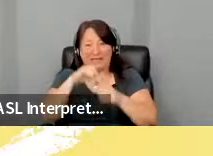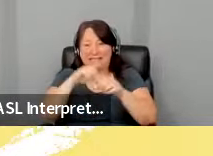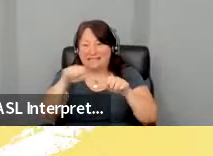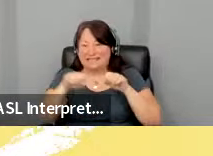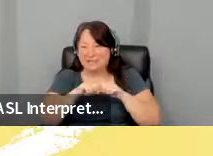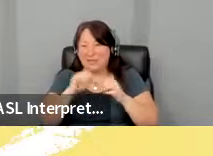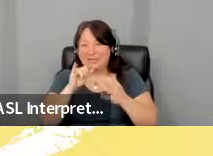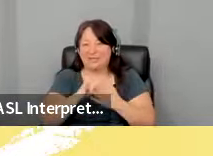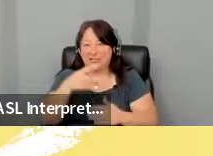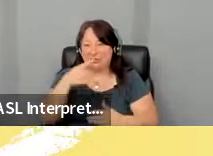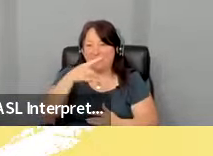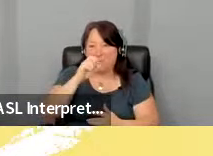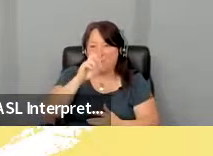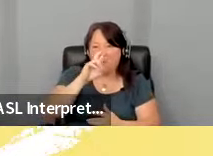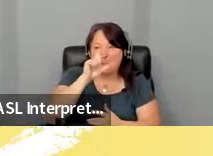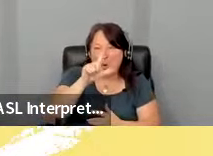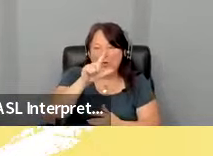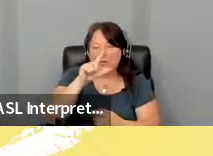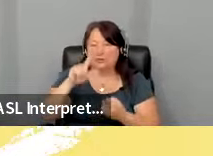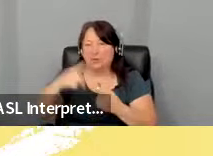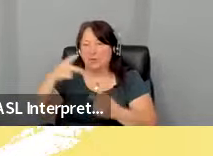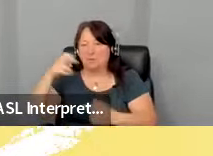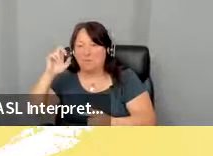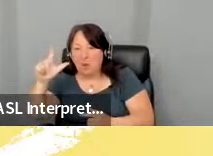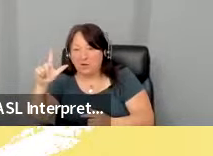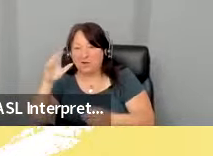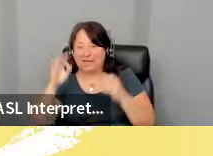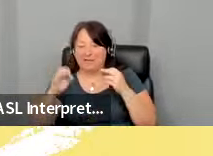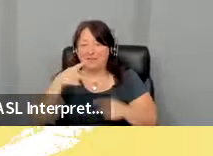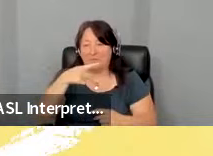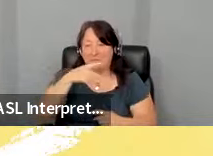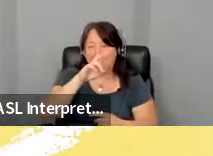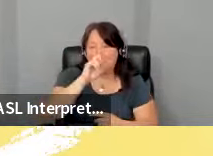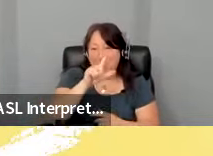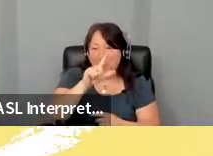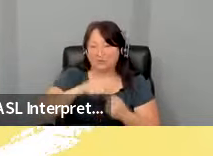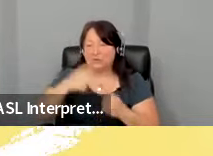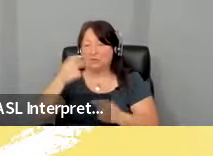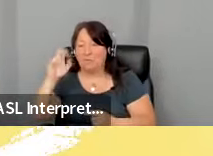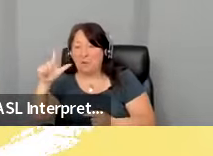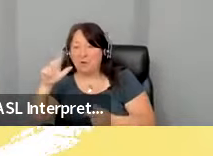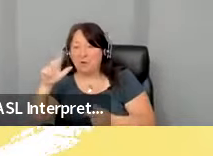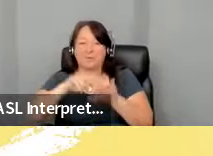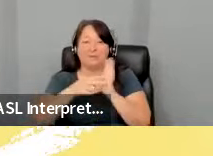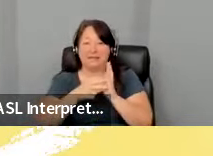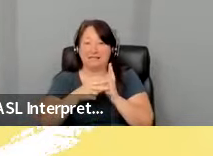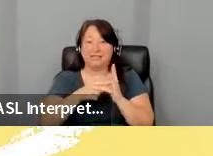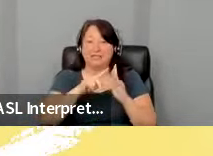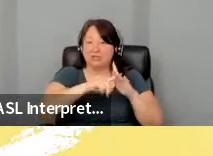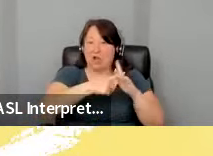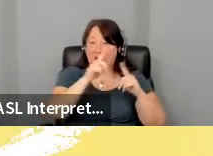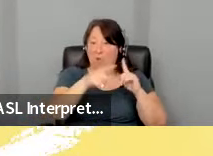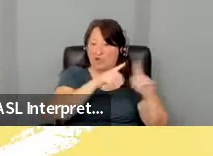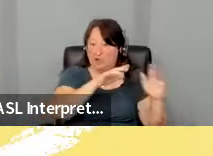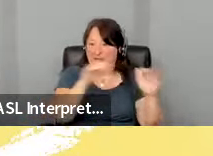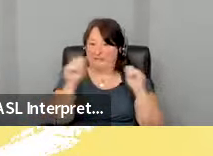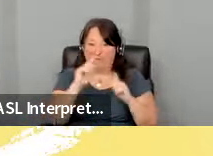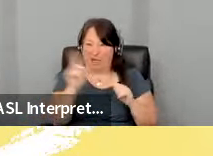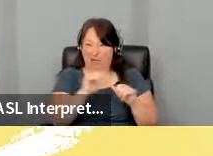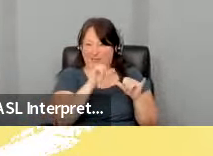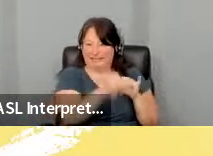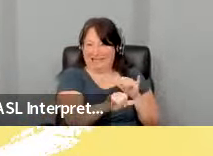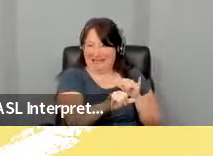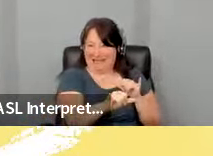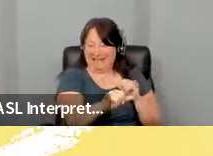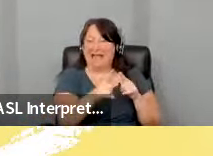where you're portal to portal. If your day is measured portal to portal, that means you start with departure from your lodging, and your day ends with return to